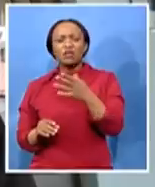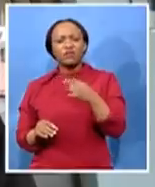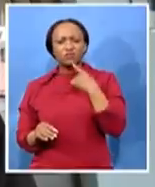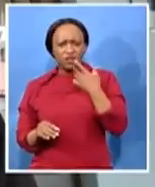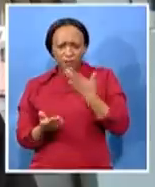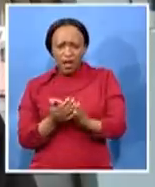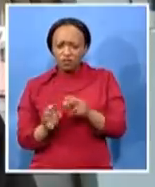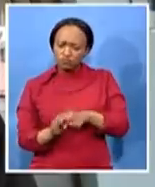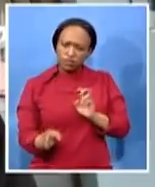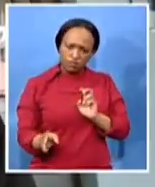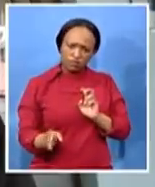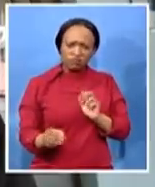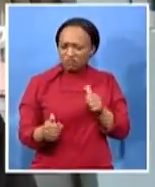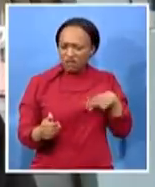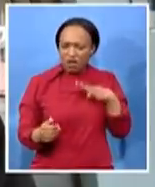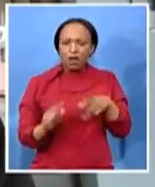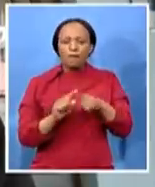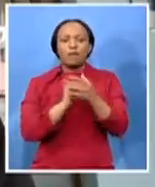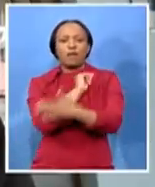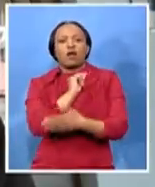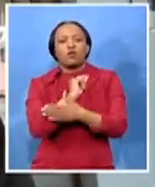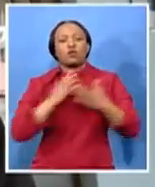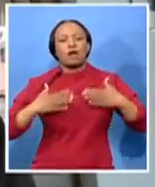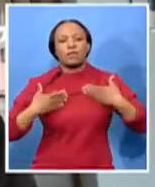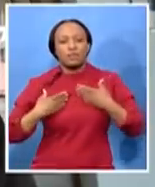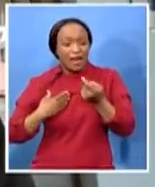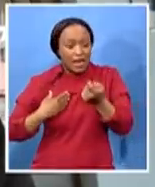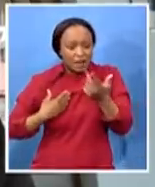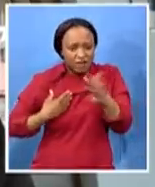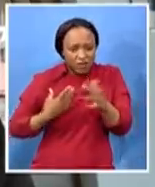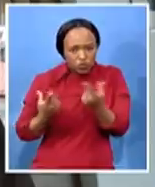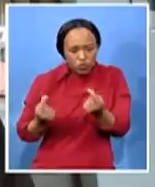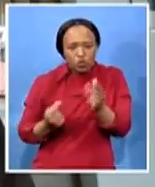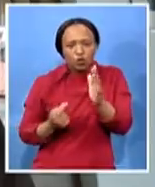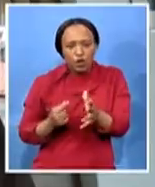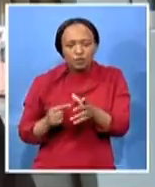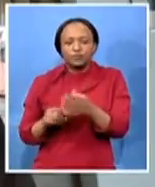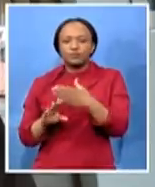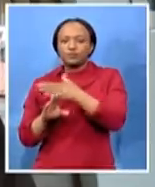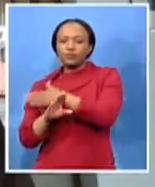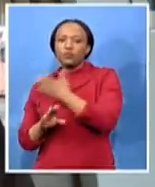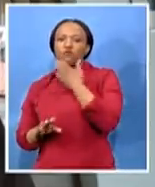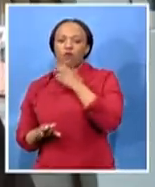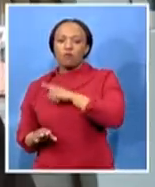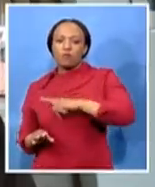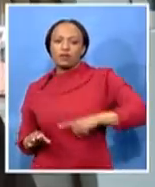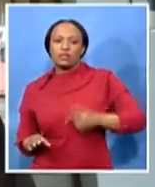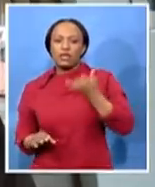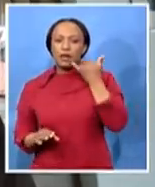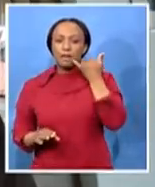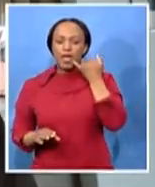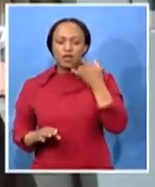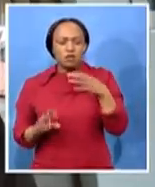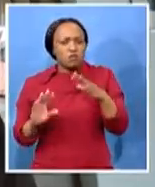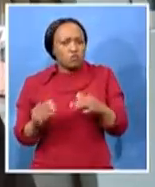shall appreciate the little that I have done. Former President Thabo Mbeki, who was a very good CEO, he was fired.